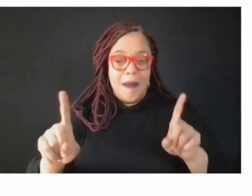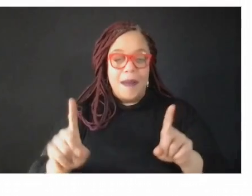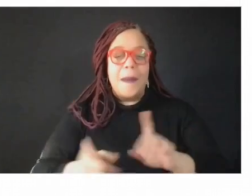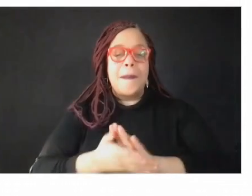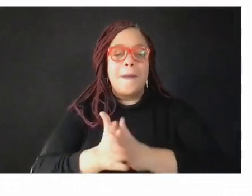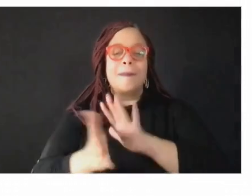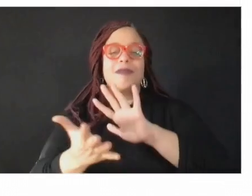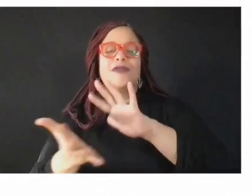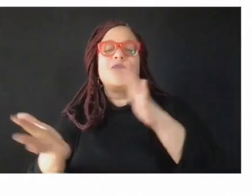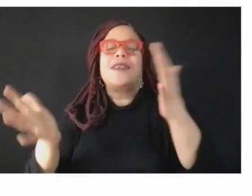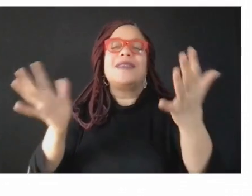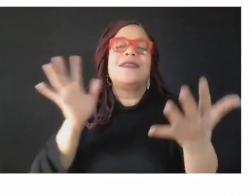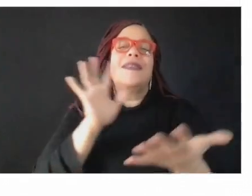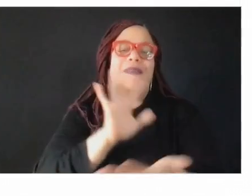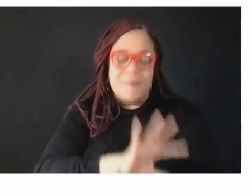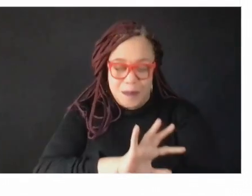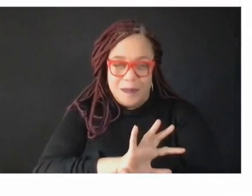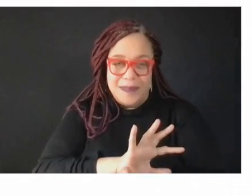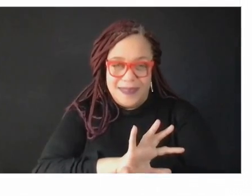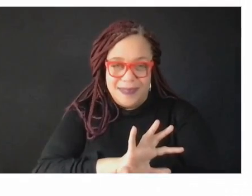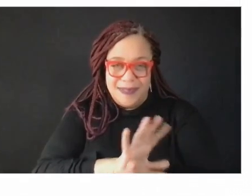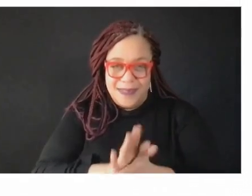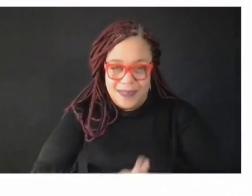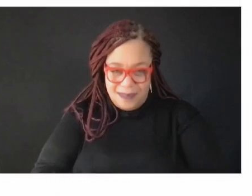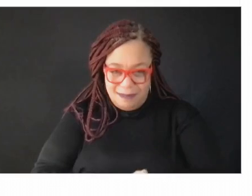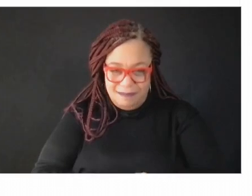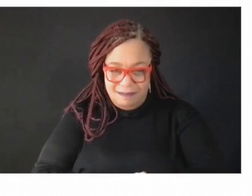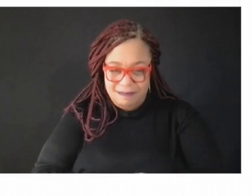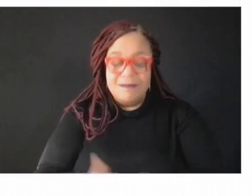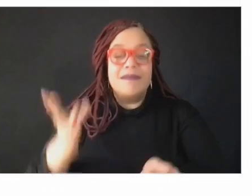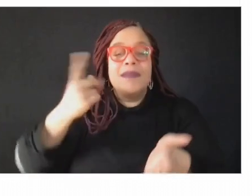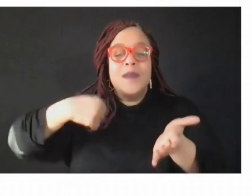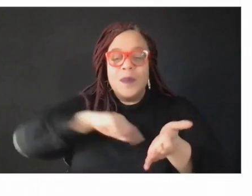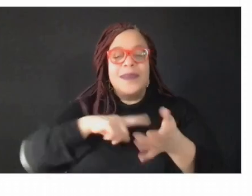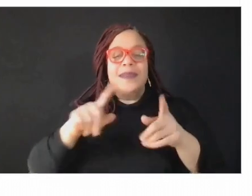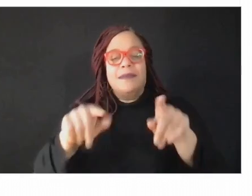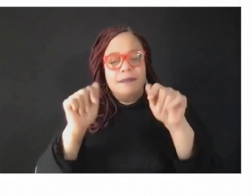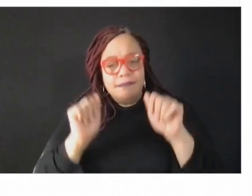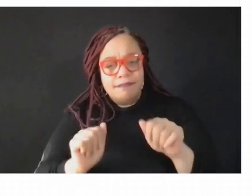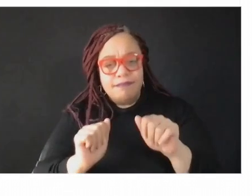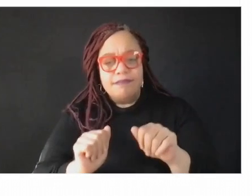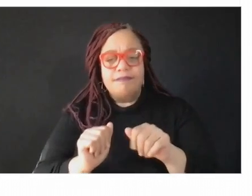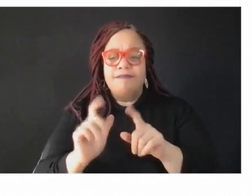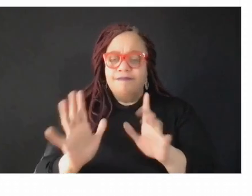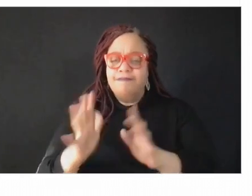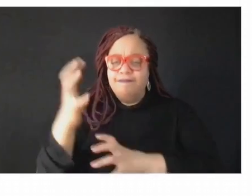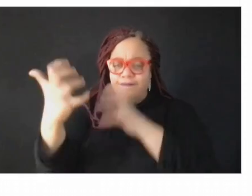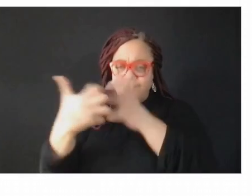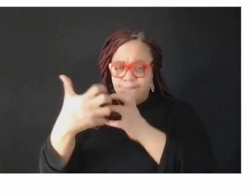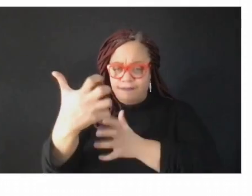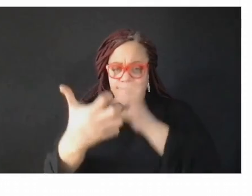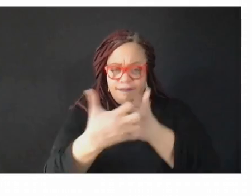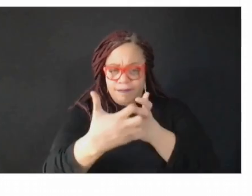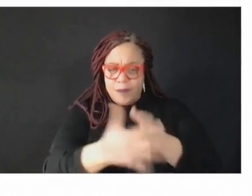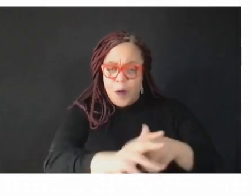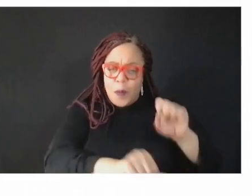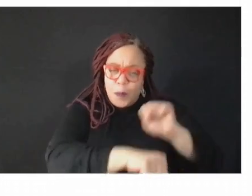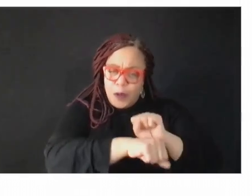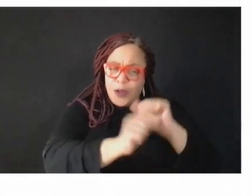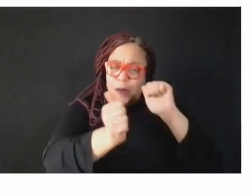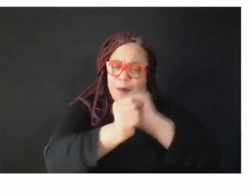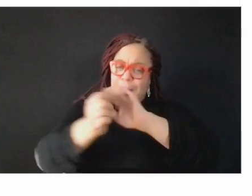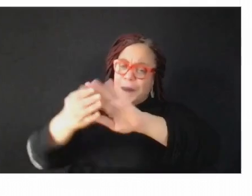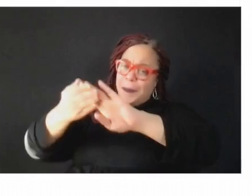so that we are better able to work with our communities in future emergencies and build trust in our